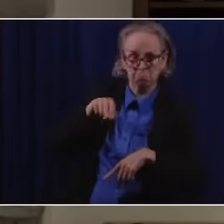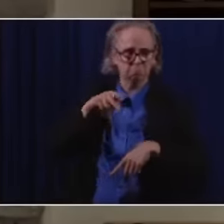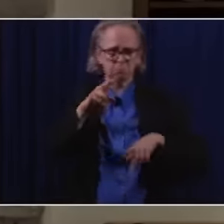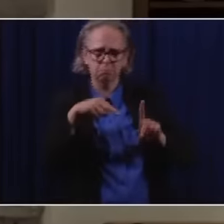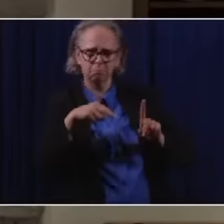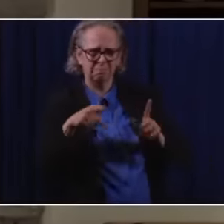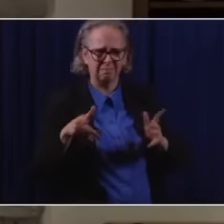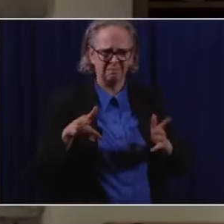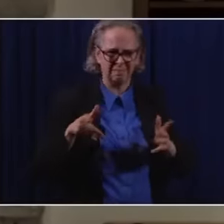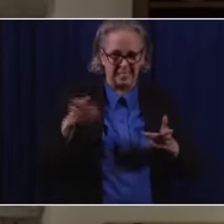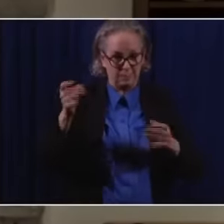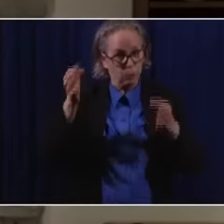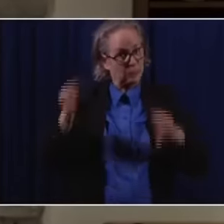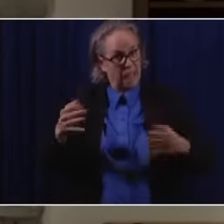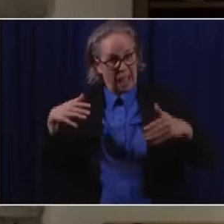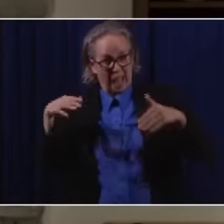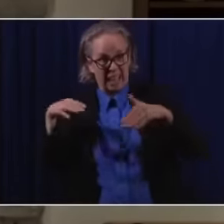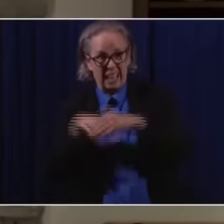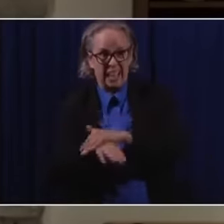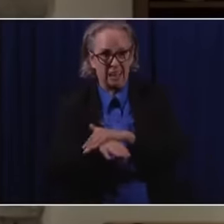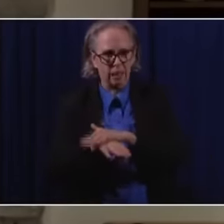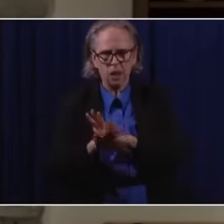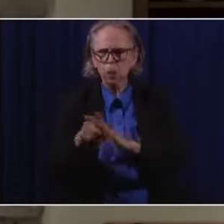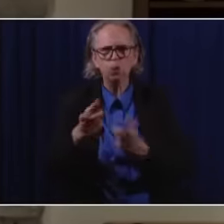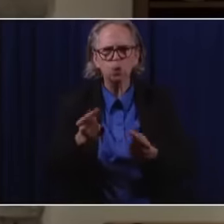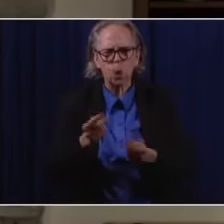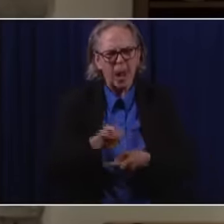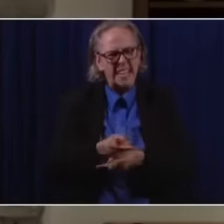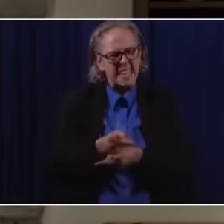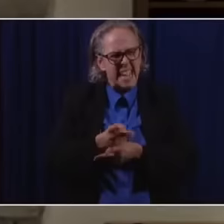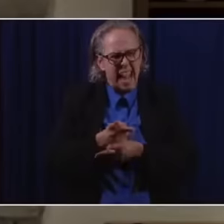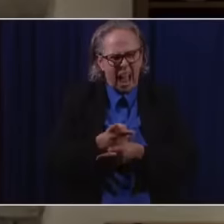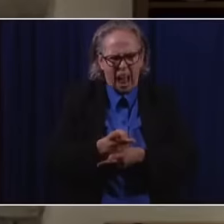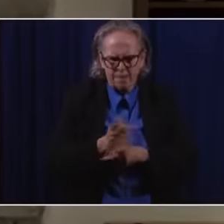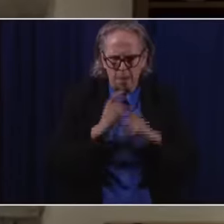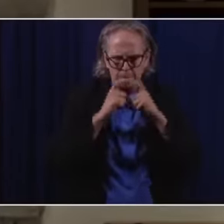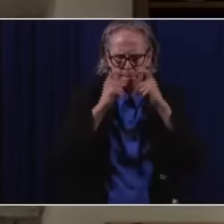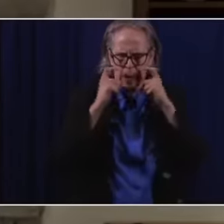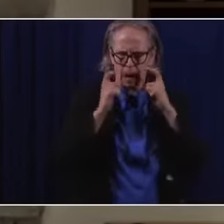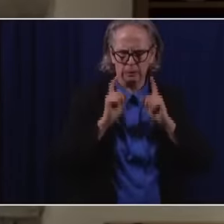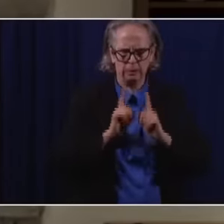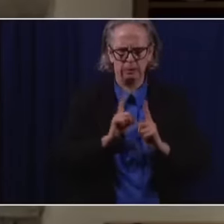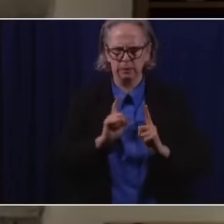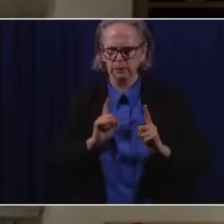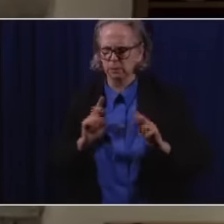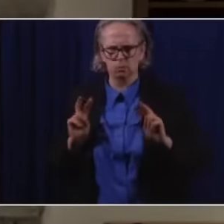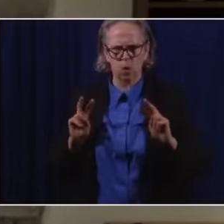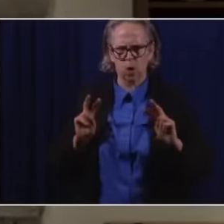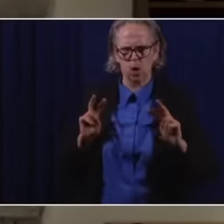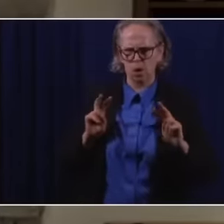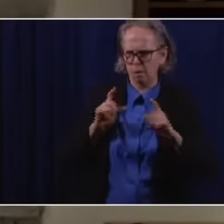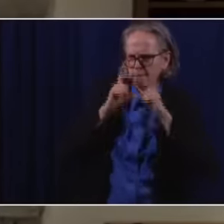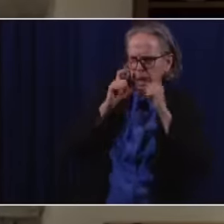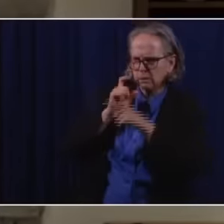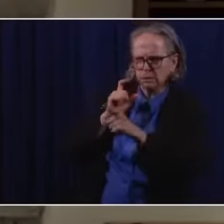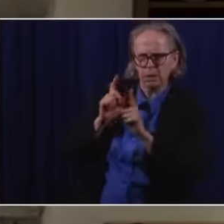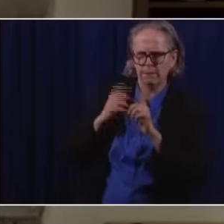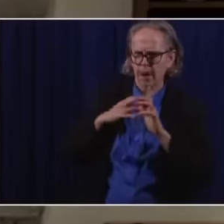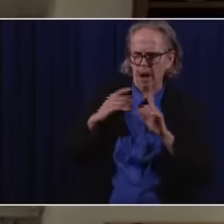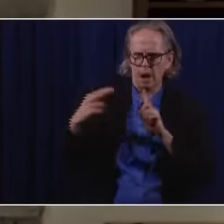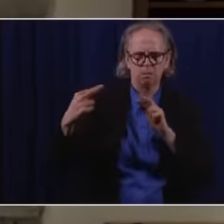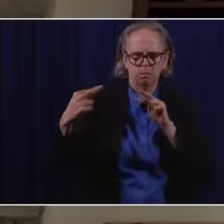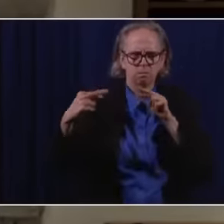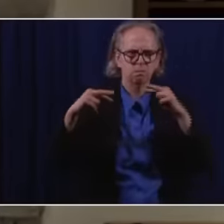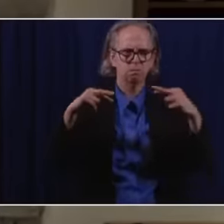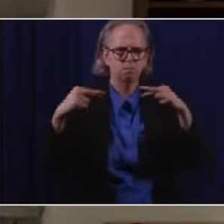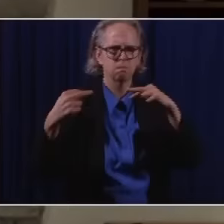very, very careful. I wouldn't wear a mask, and I'd want to look around and see if other people are wearing masks too. I mean,